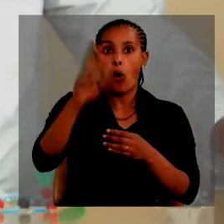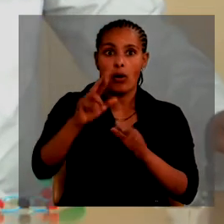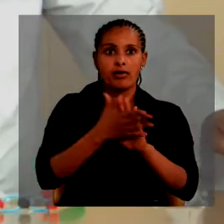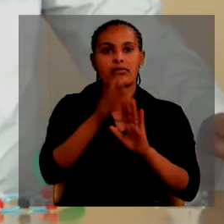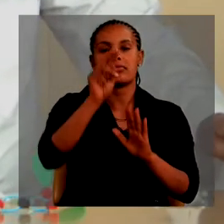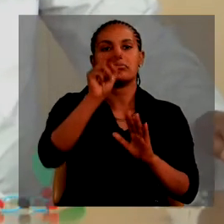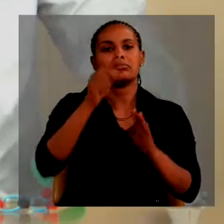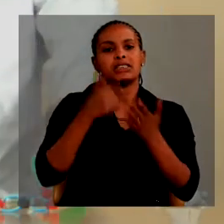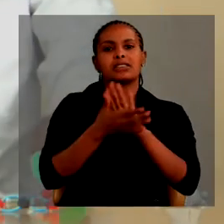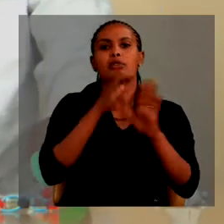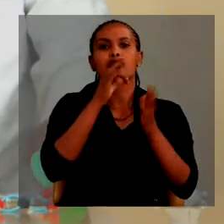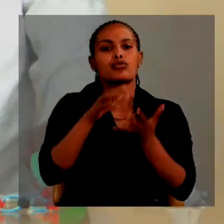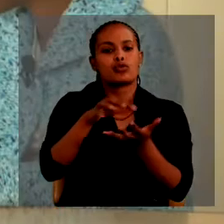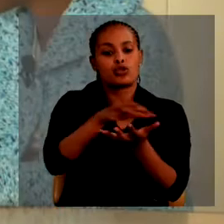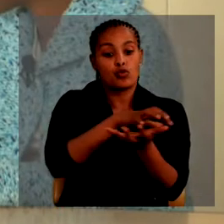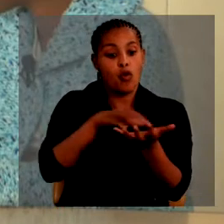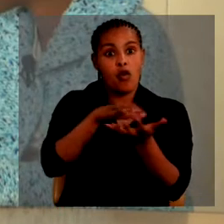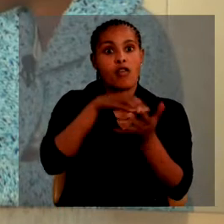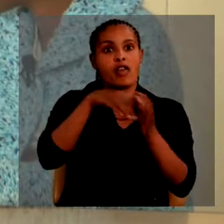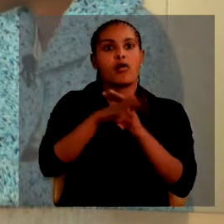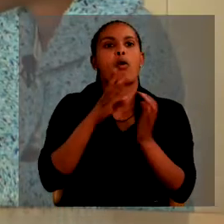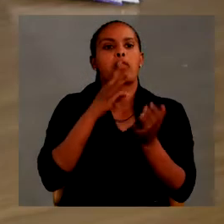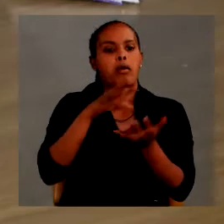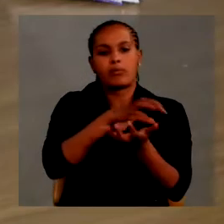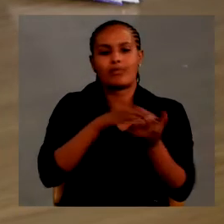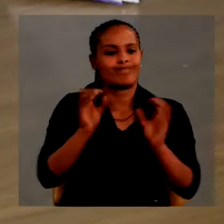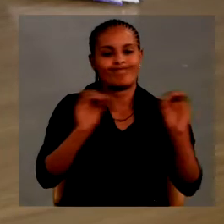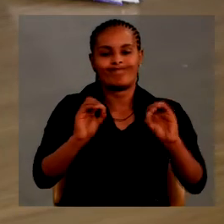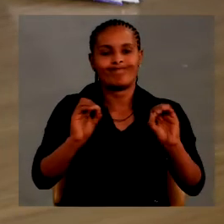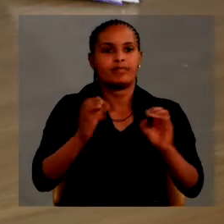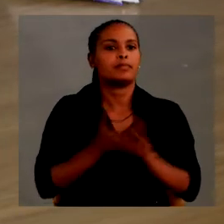This will not dissolve in water.